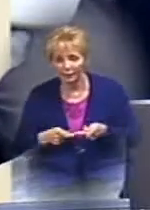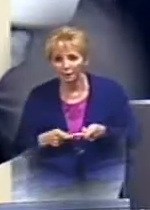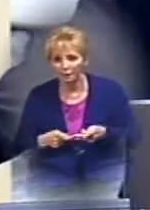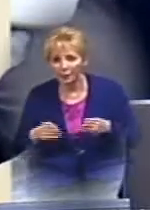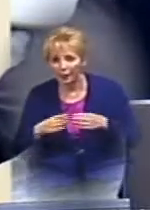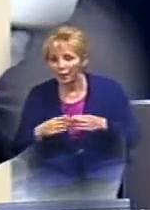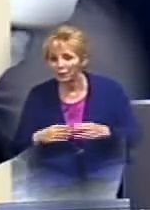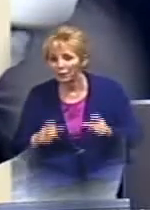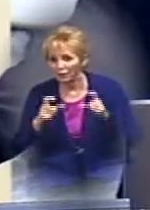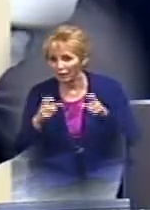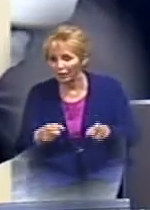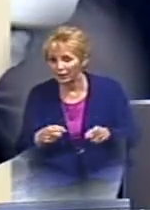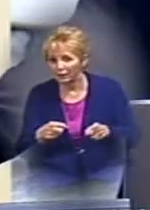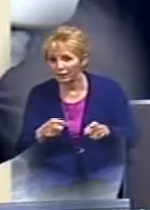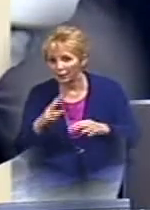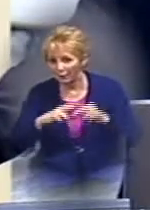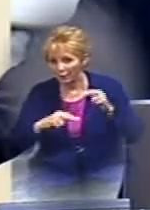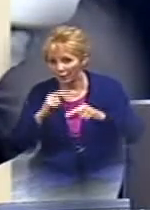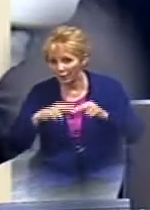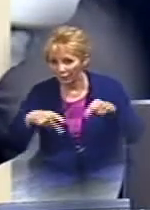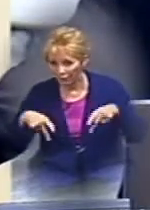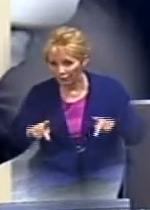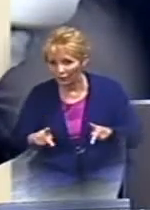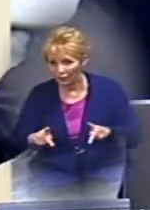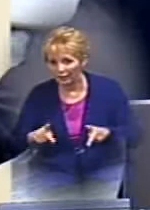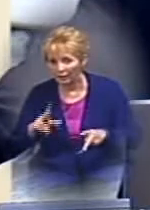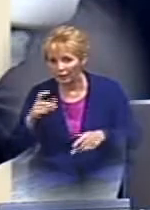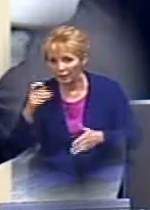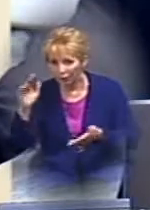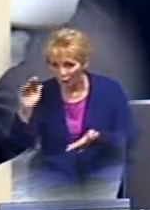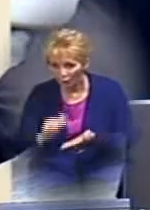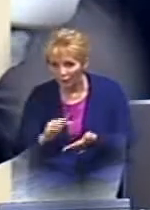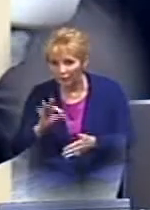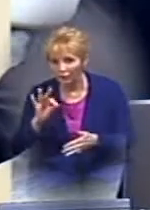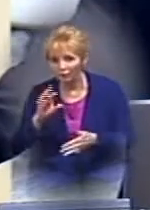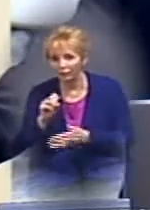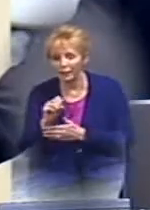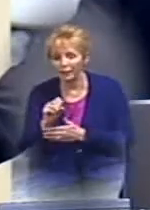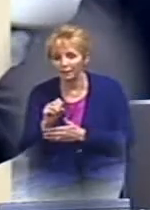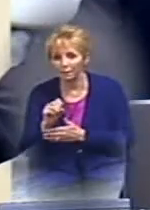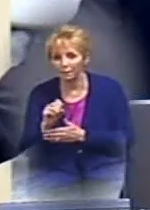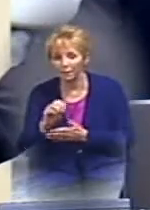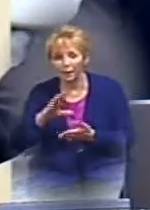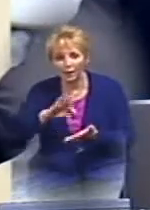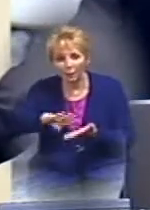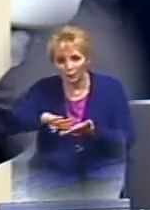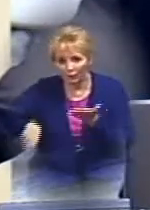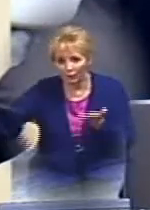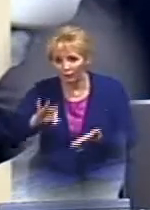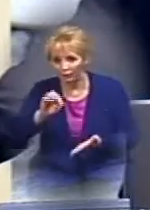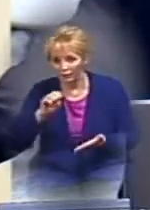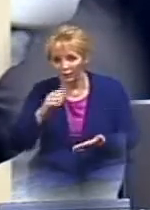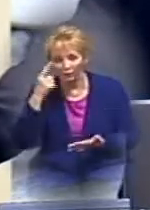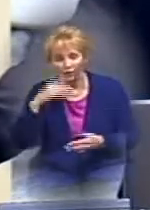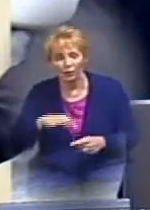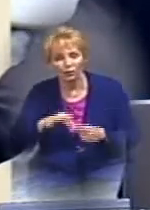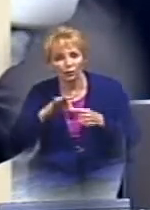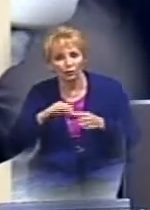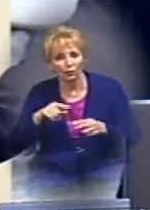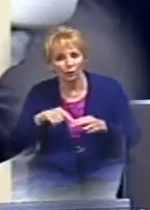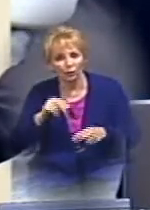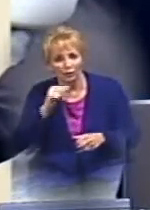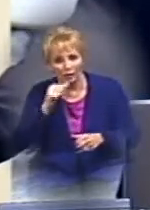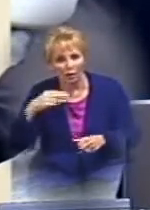city provides building permit fee reductions and complete fee waivers under certain conditions to nonprofits